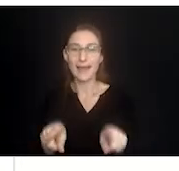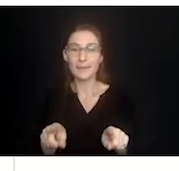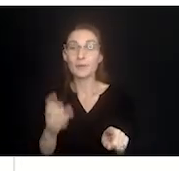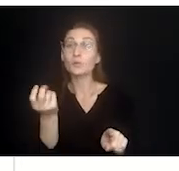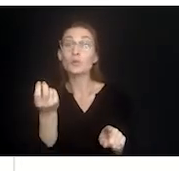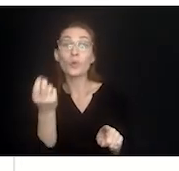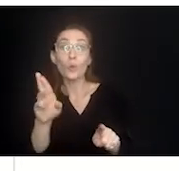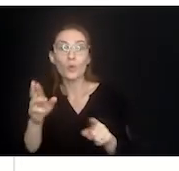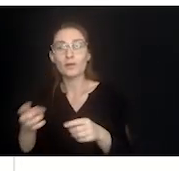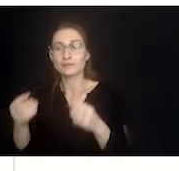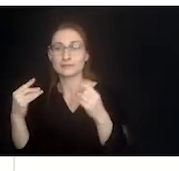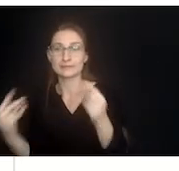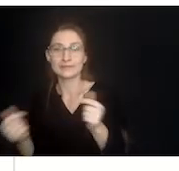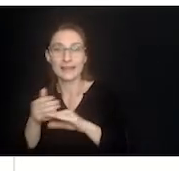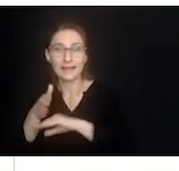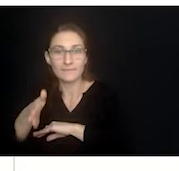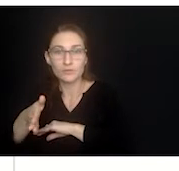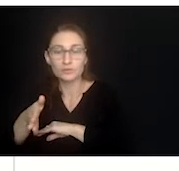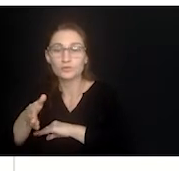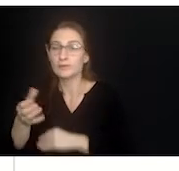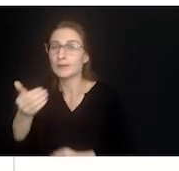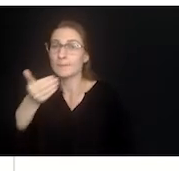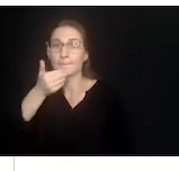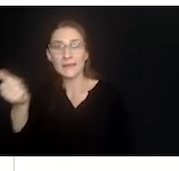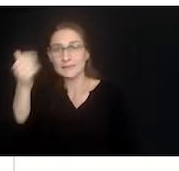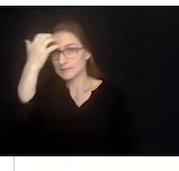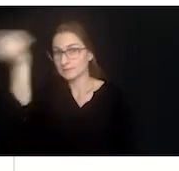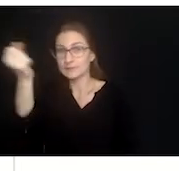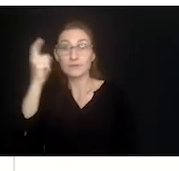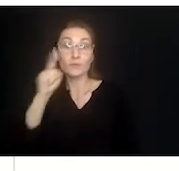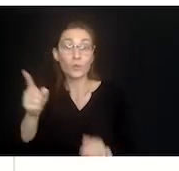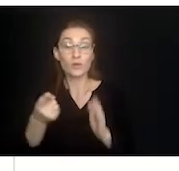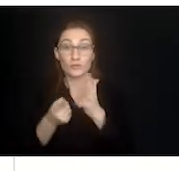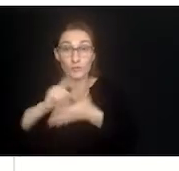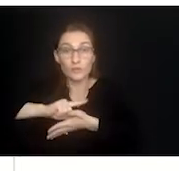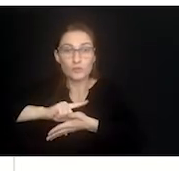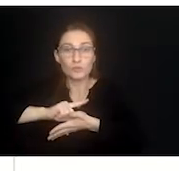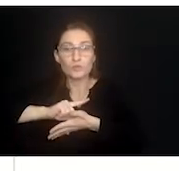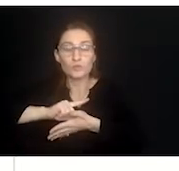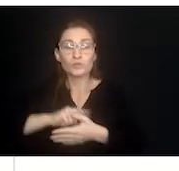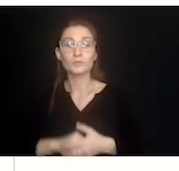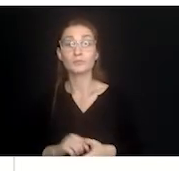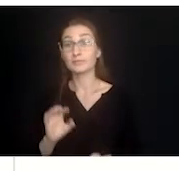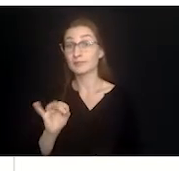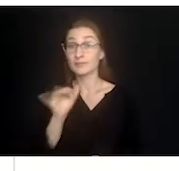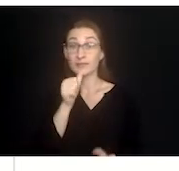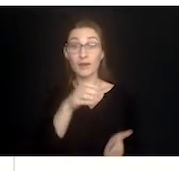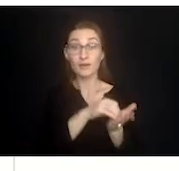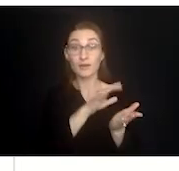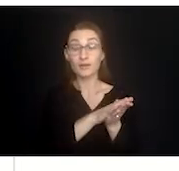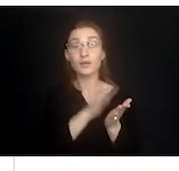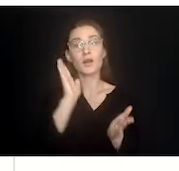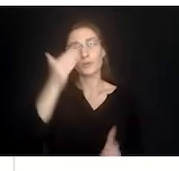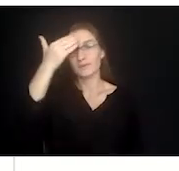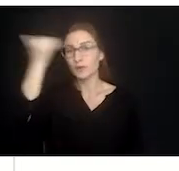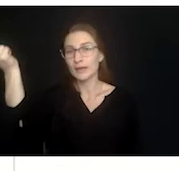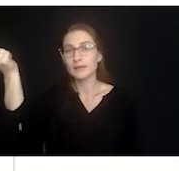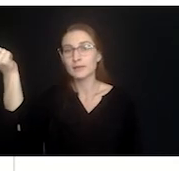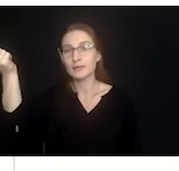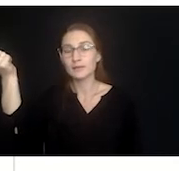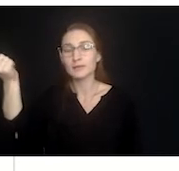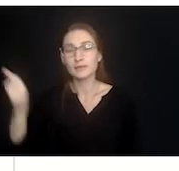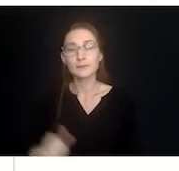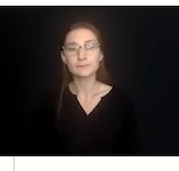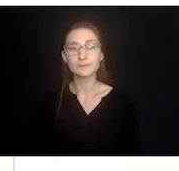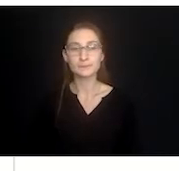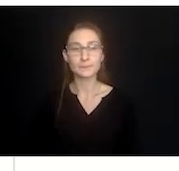it as it happened or immediately after it happened, because that's where I was going to have the best kind of data to review. Because I know that